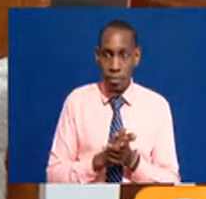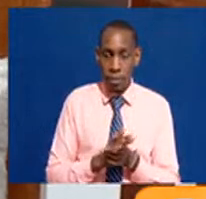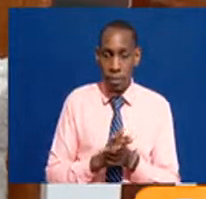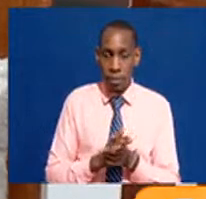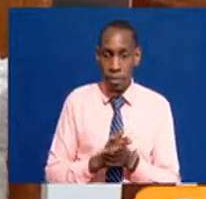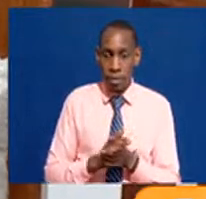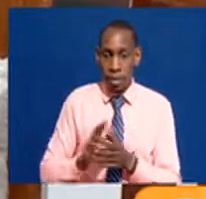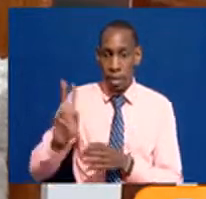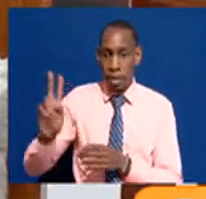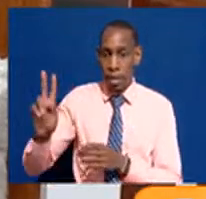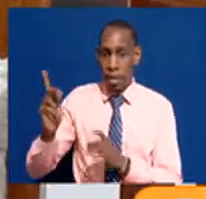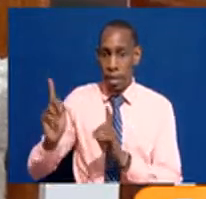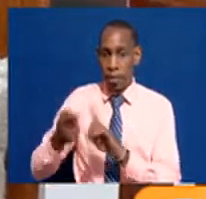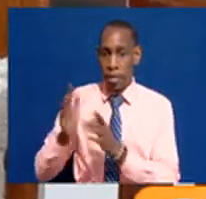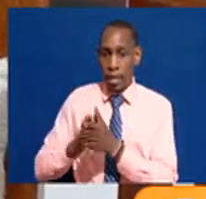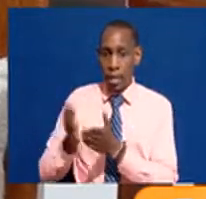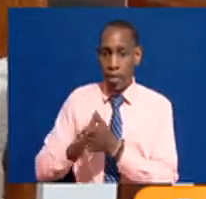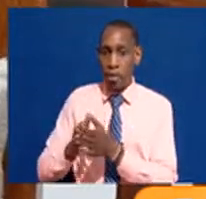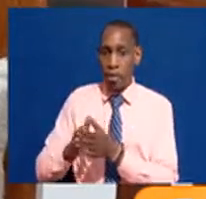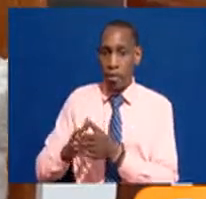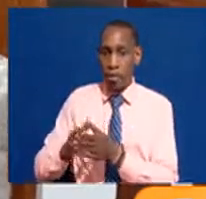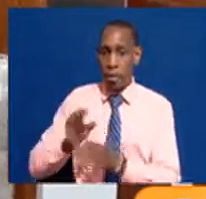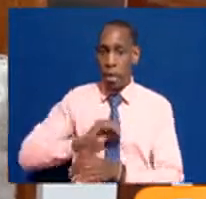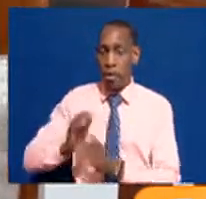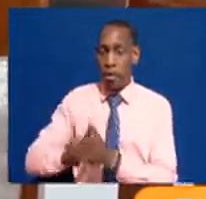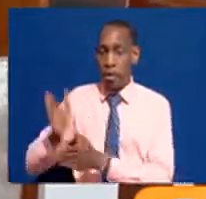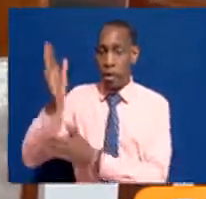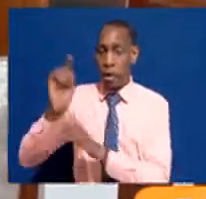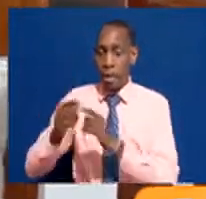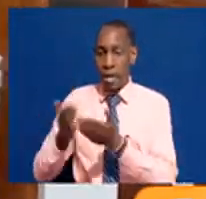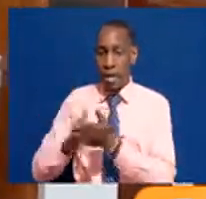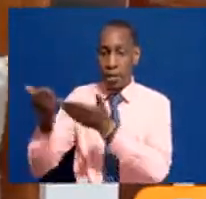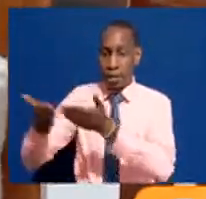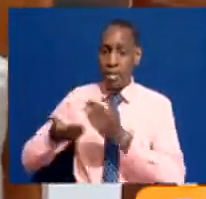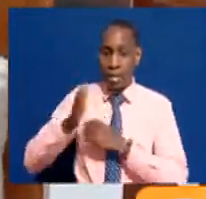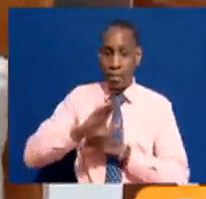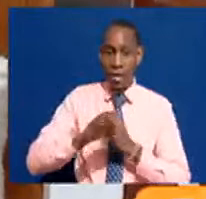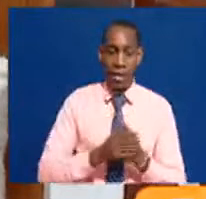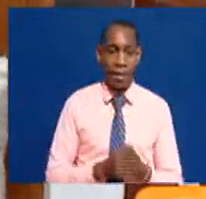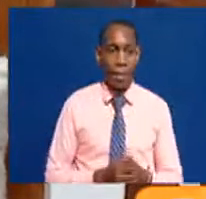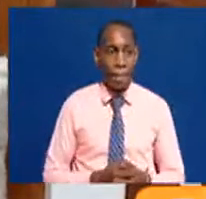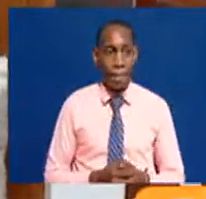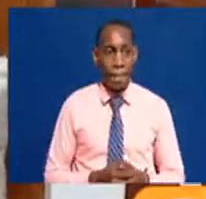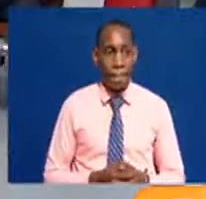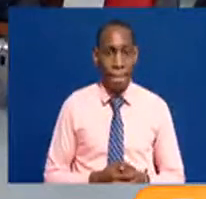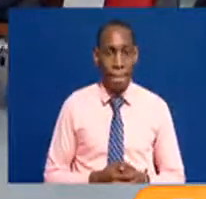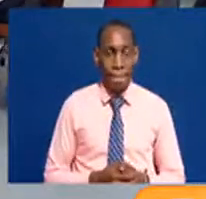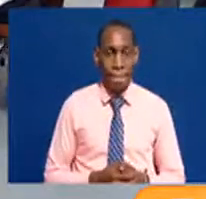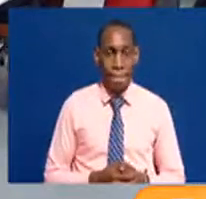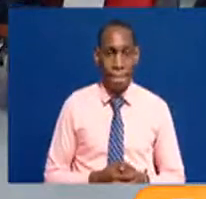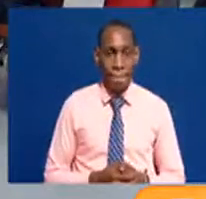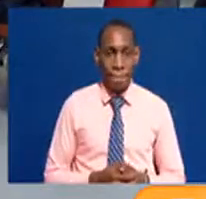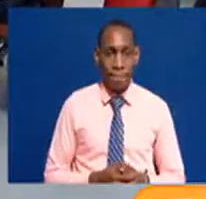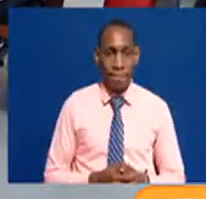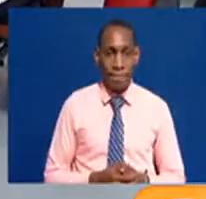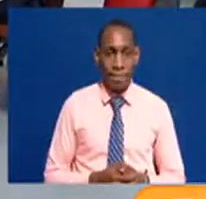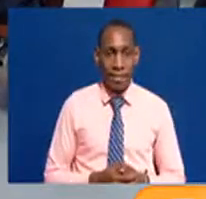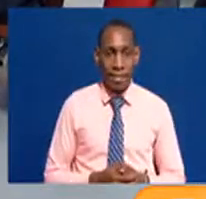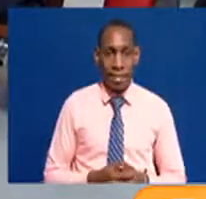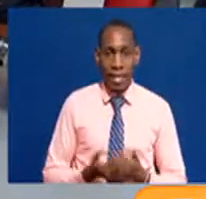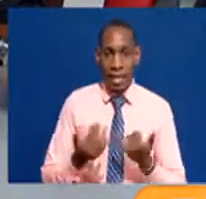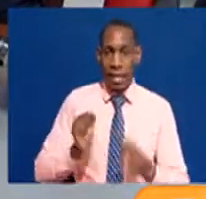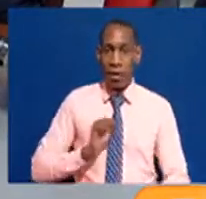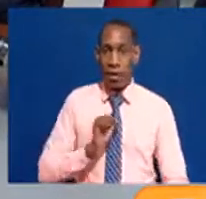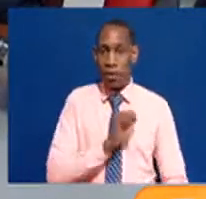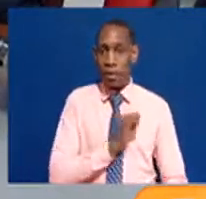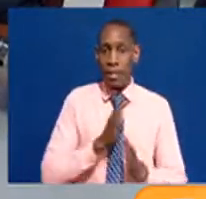of God, but we are taking it back. You're taking God back. We're taking God back. Senator, what do